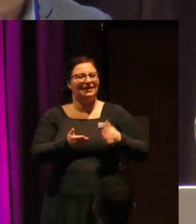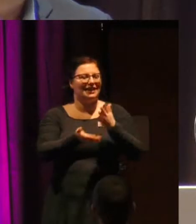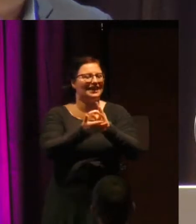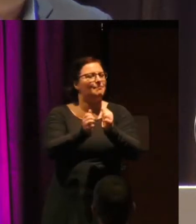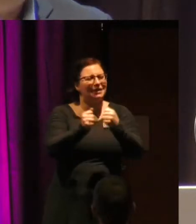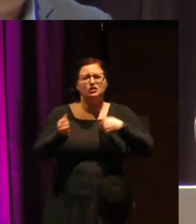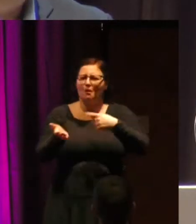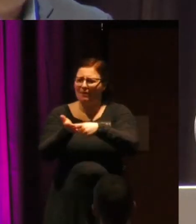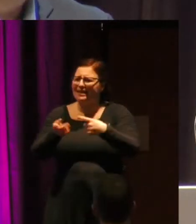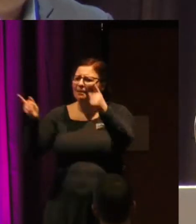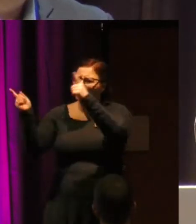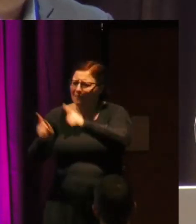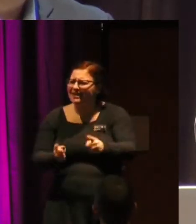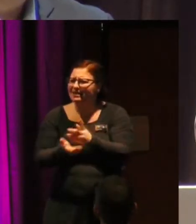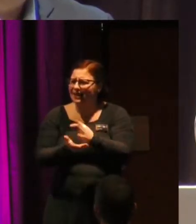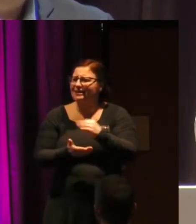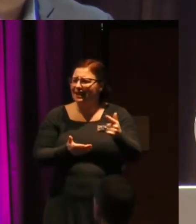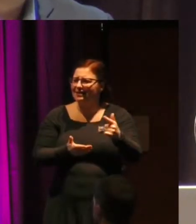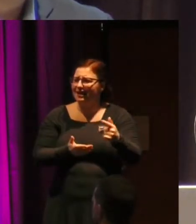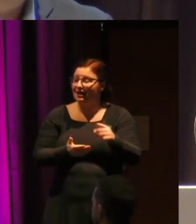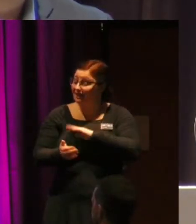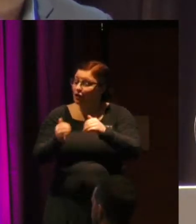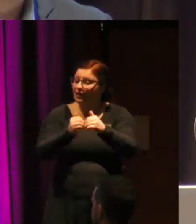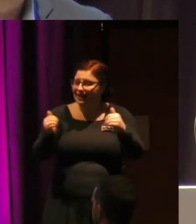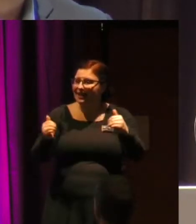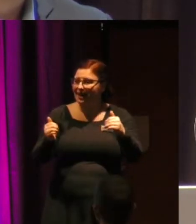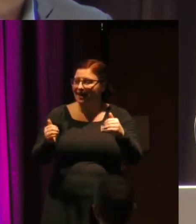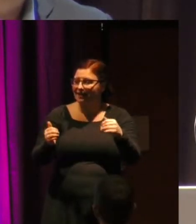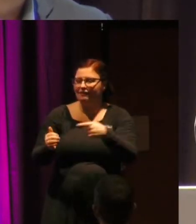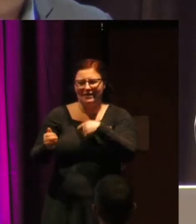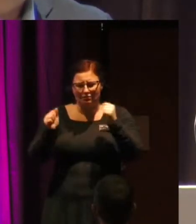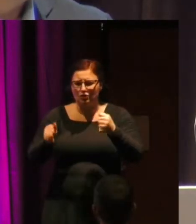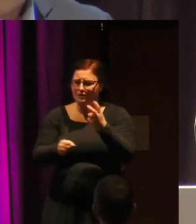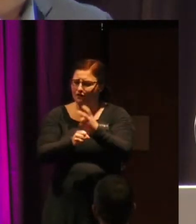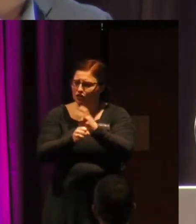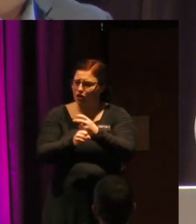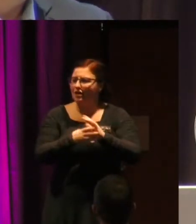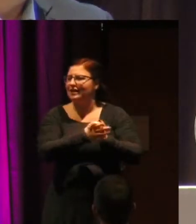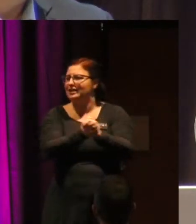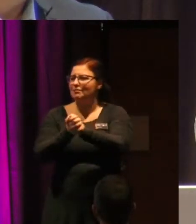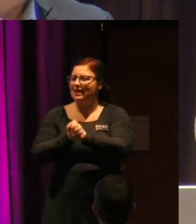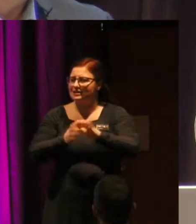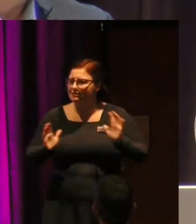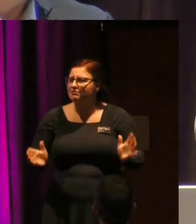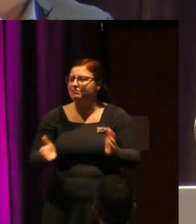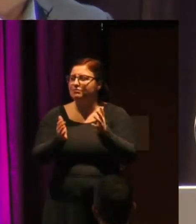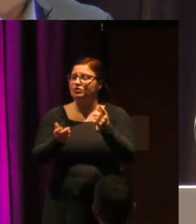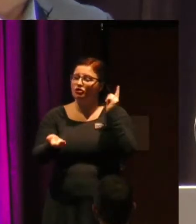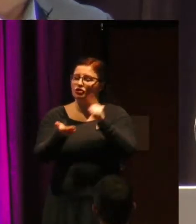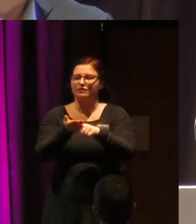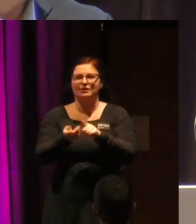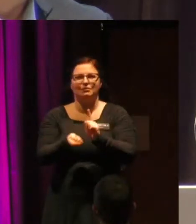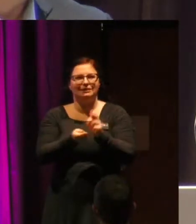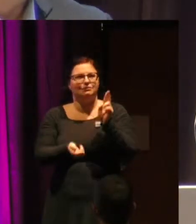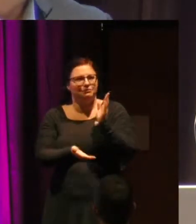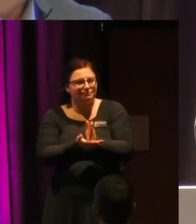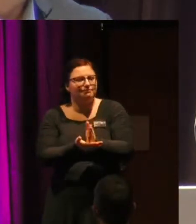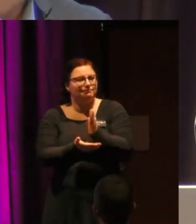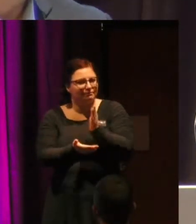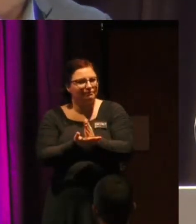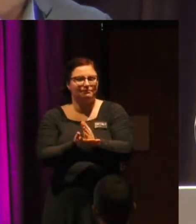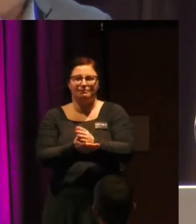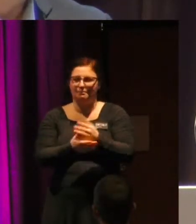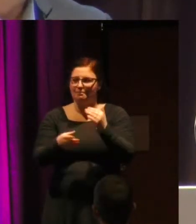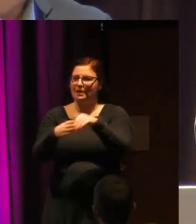And there is a difference, and we have to make that difference to get real recognition. And